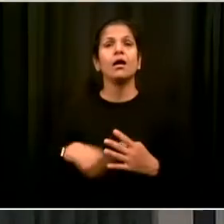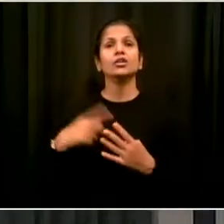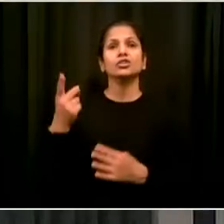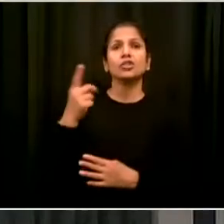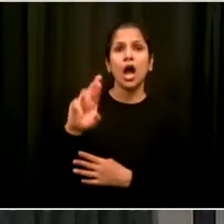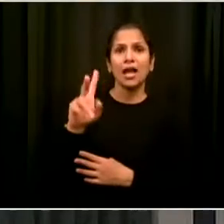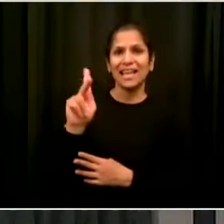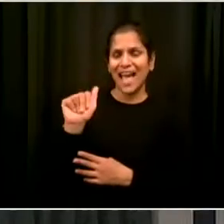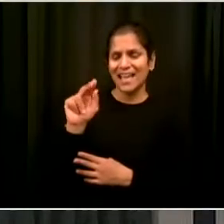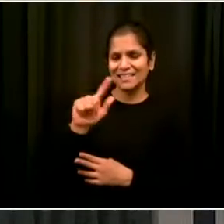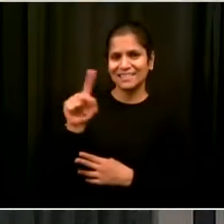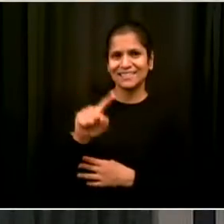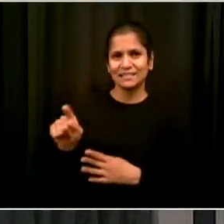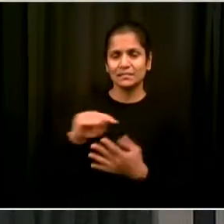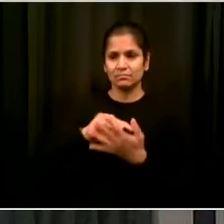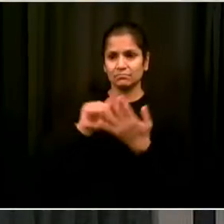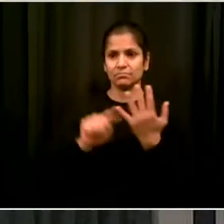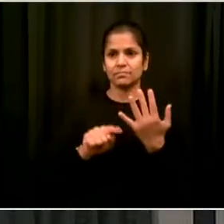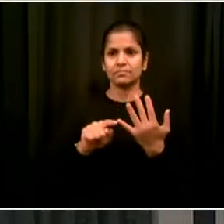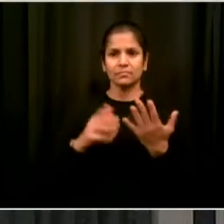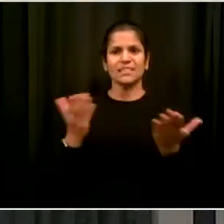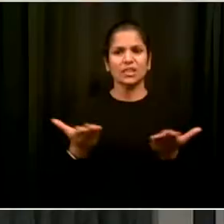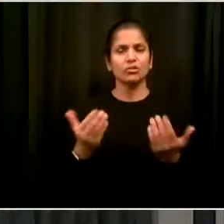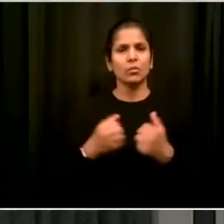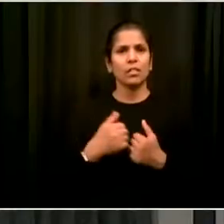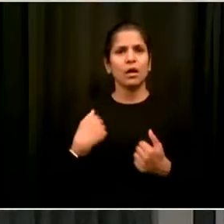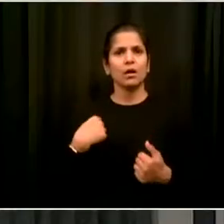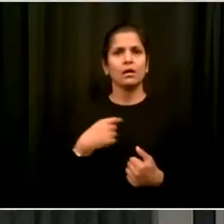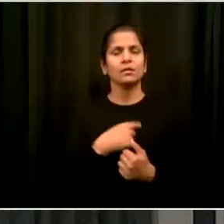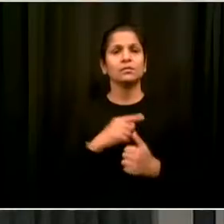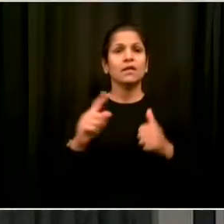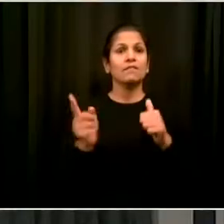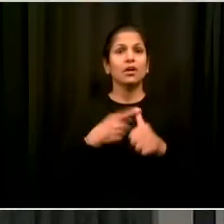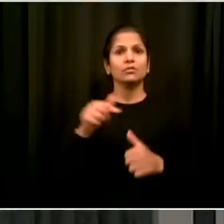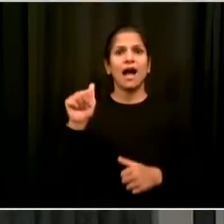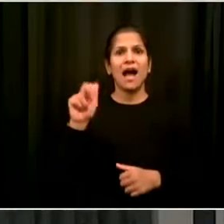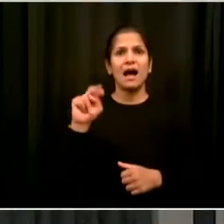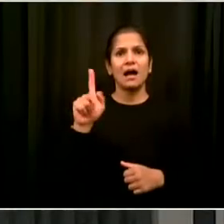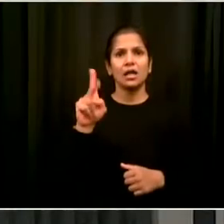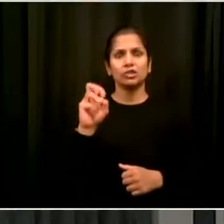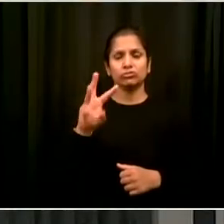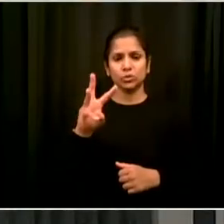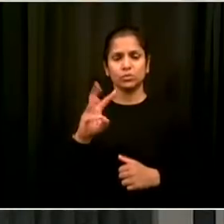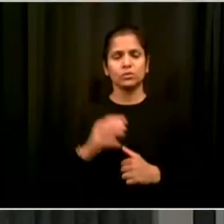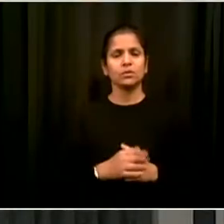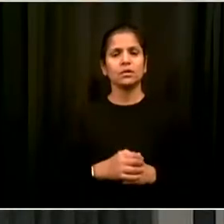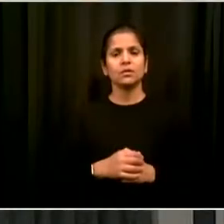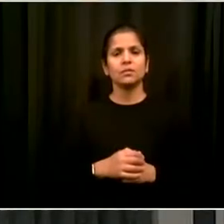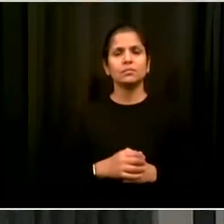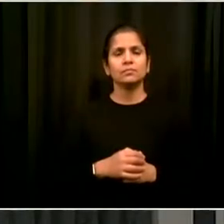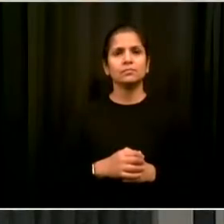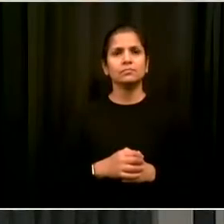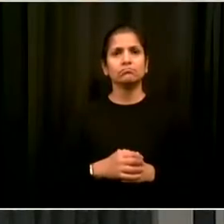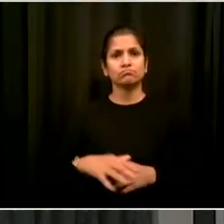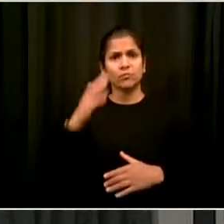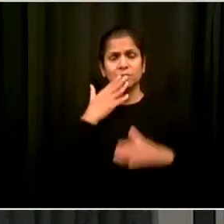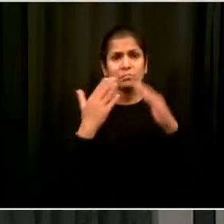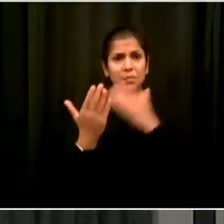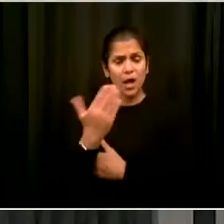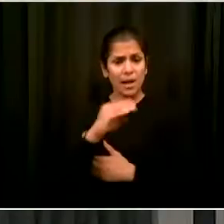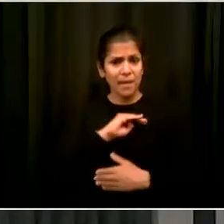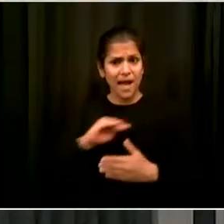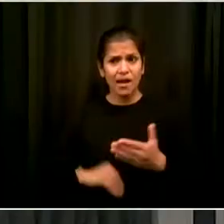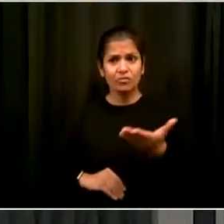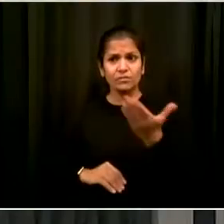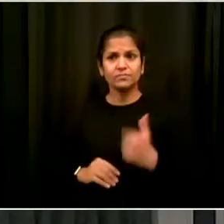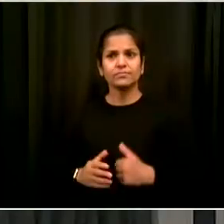With that, we'll go to Andrew from WNBC. Good morning, Mr. Mayor, and everyone on the call. Can you walk us